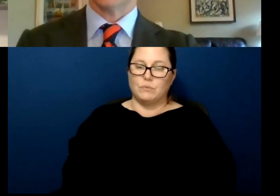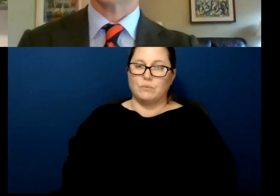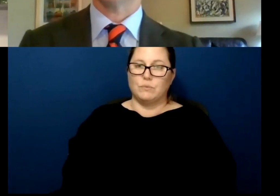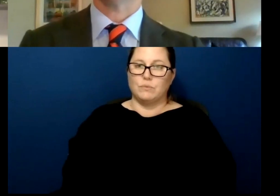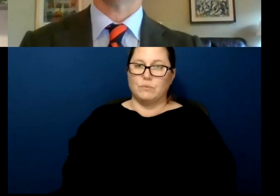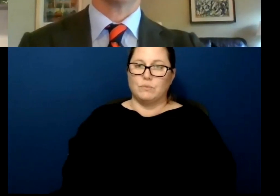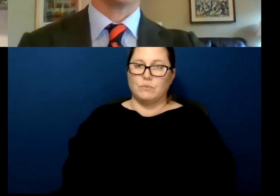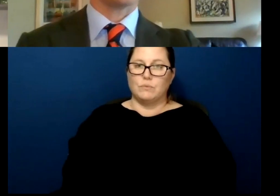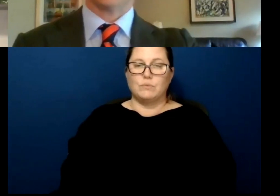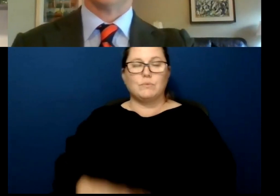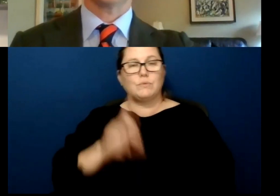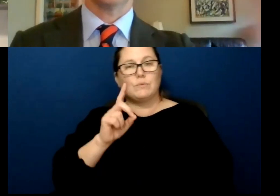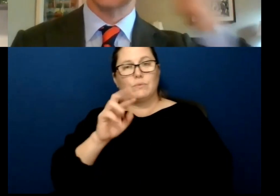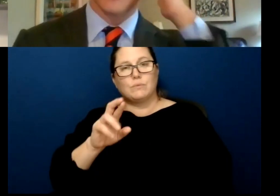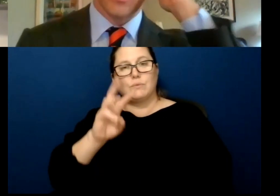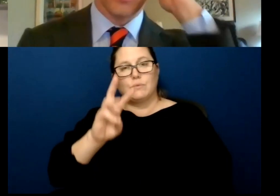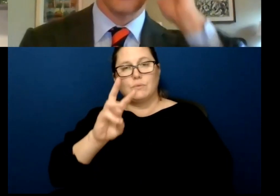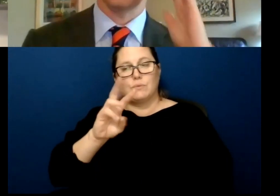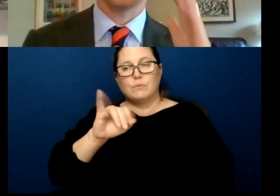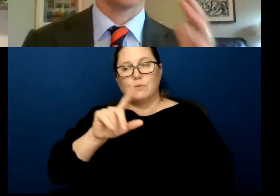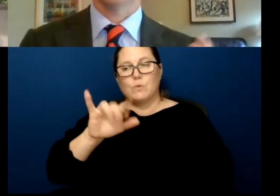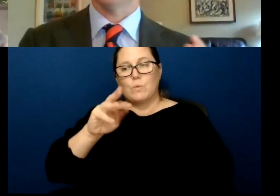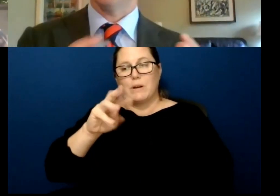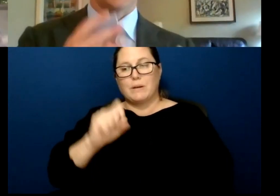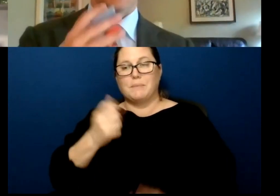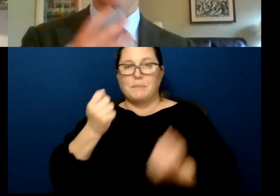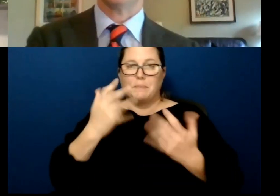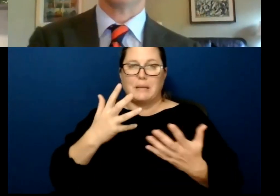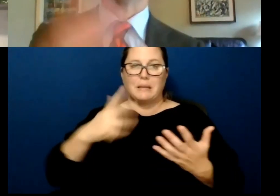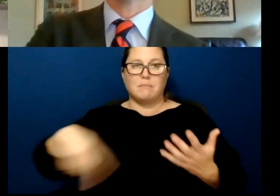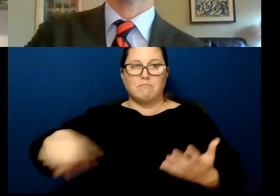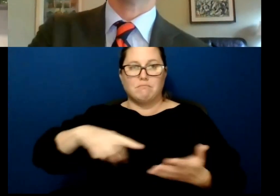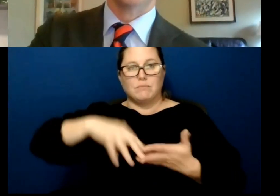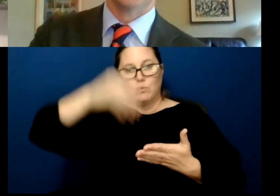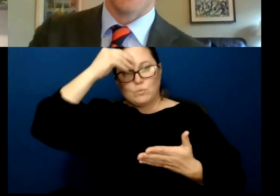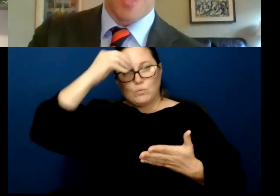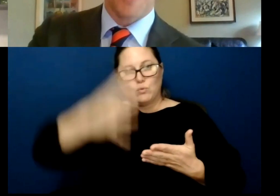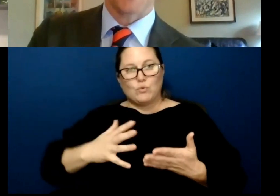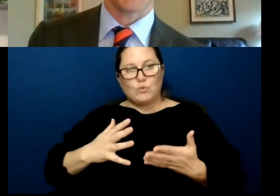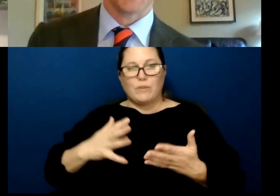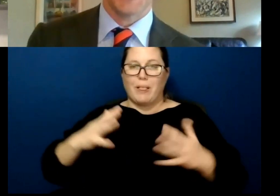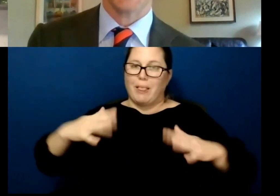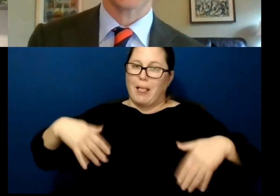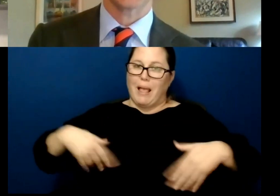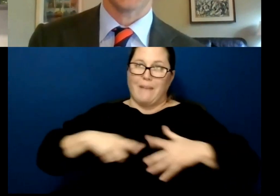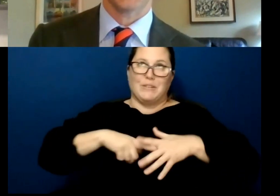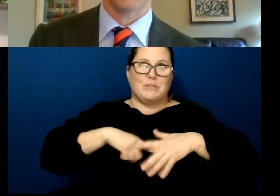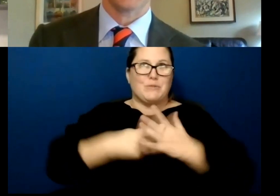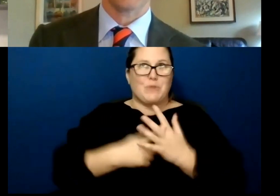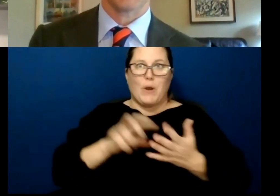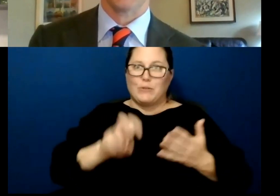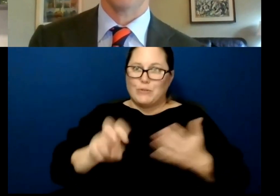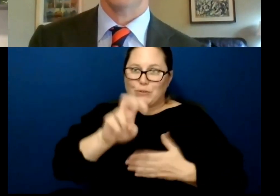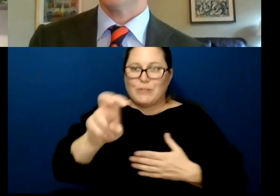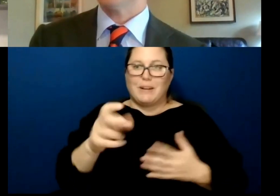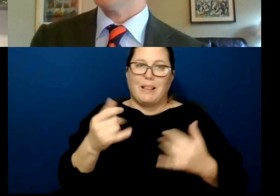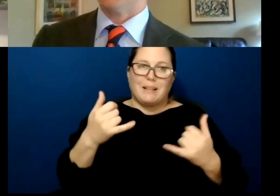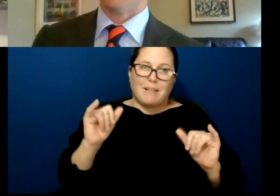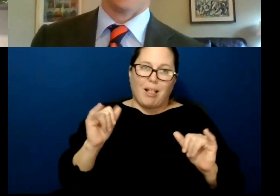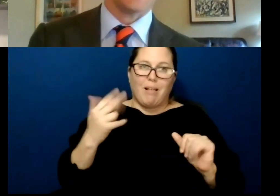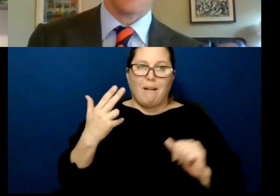with Dr. Williams. You have a lot of students here who they haven't yet begun the journey, right? They're still in high school, many of